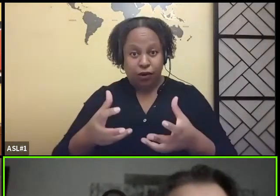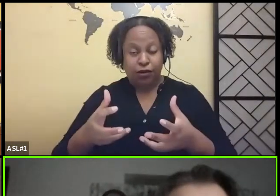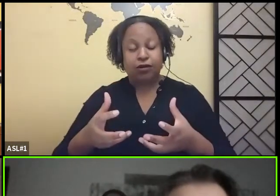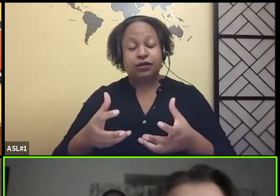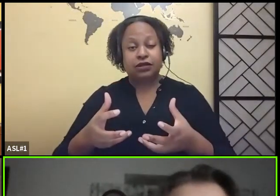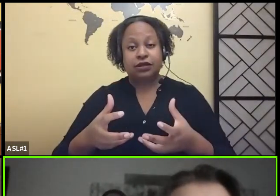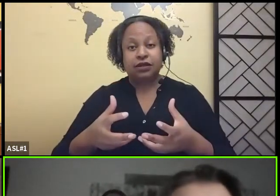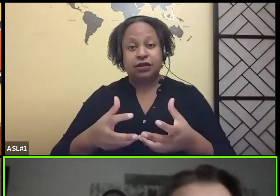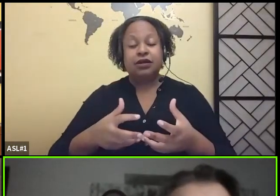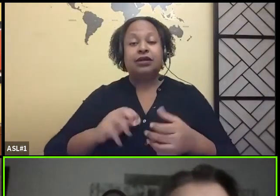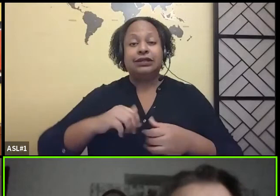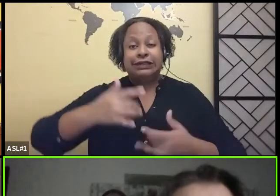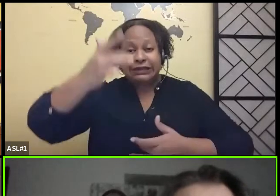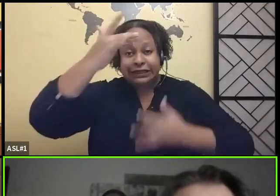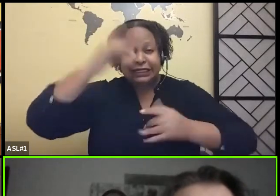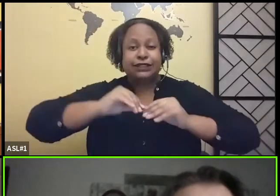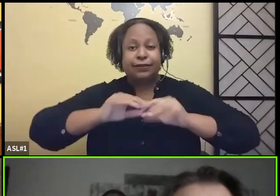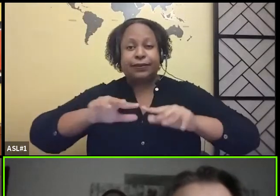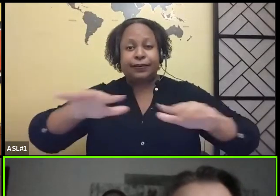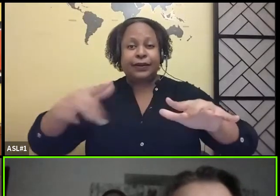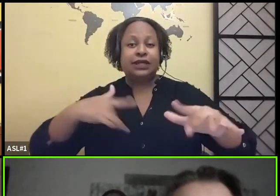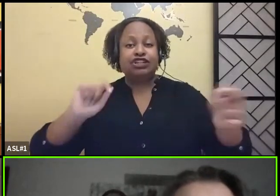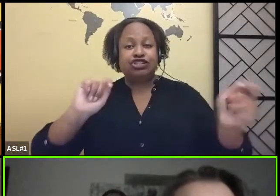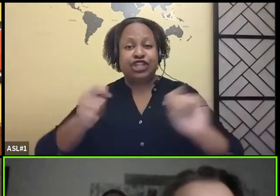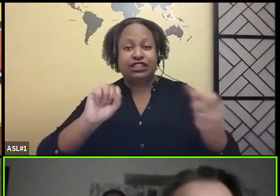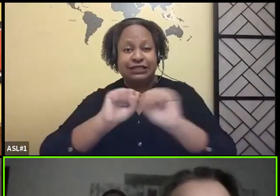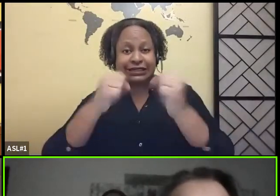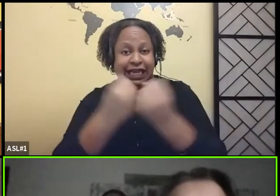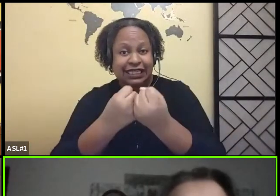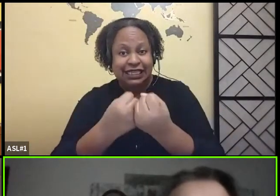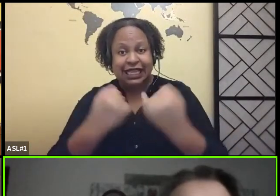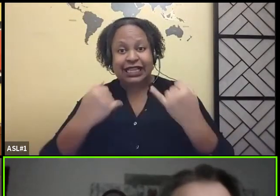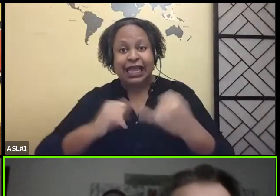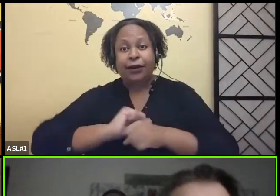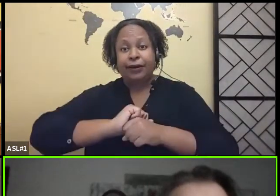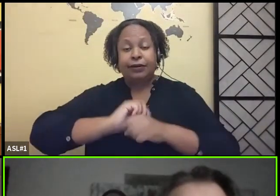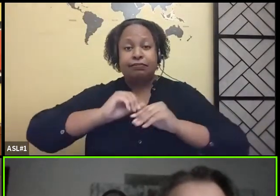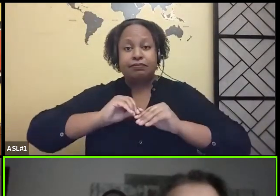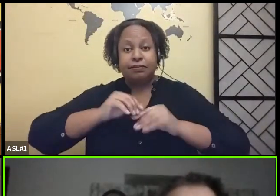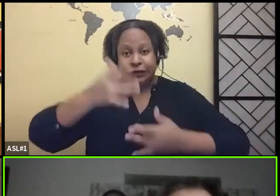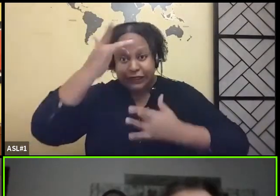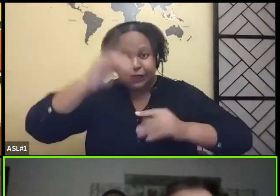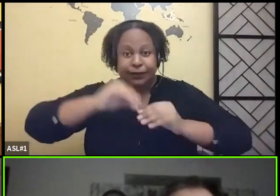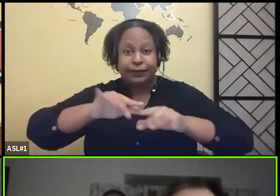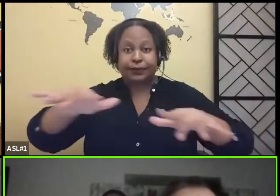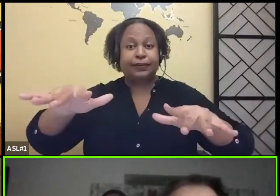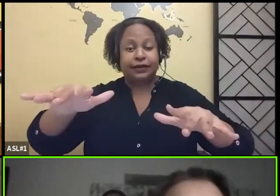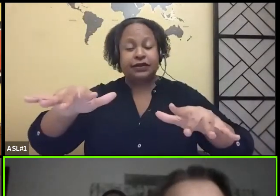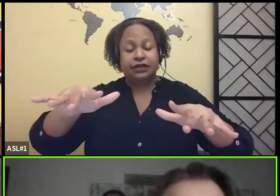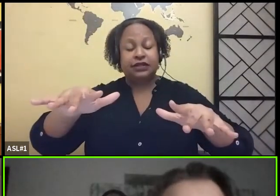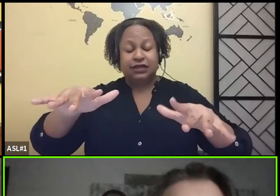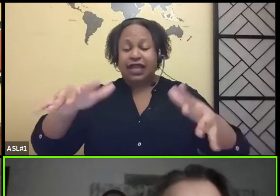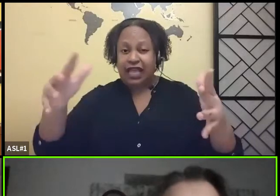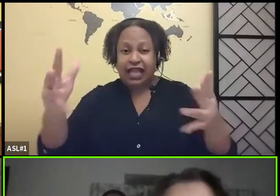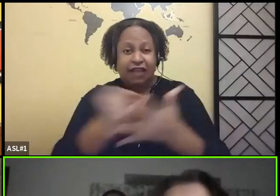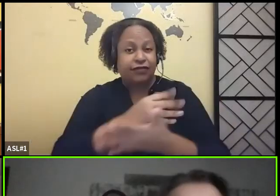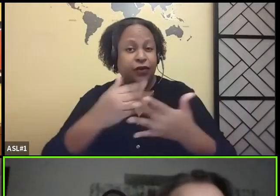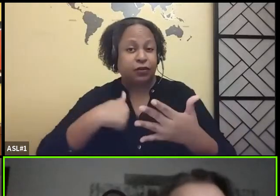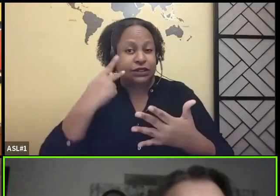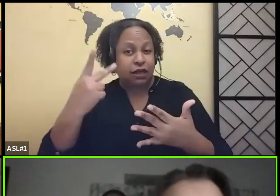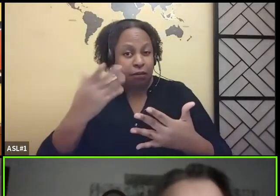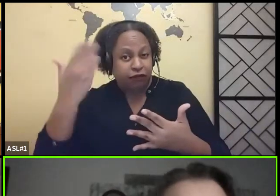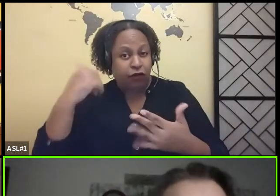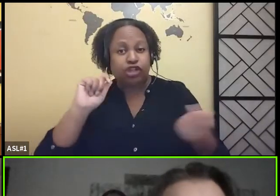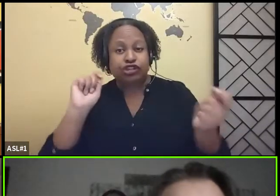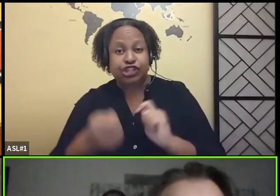society. You know, this one is no different. You know, everything that we knew is absolutely transformed now. And I look at this moment and I'm like,